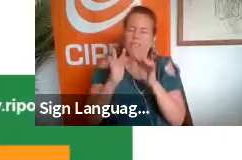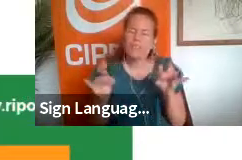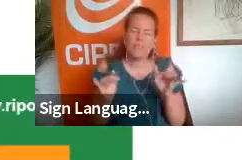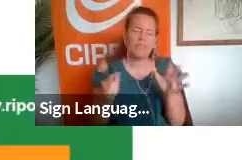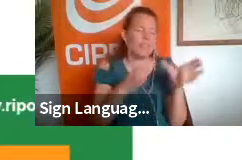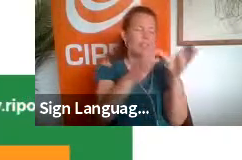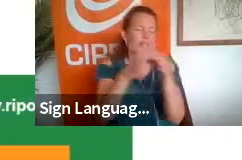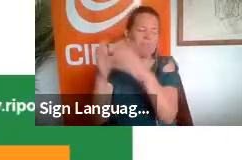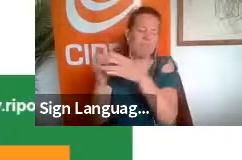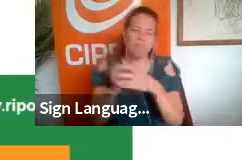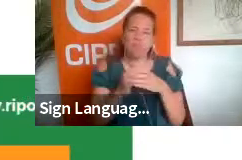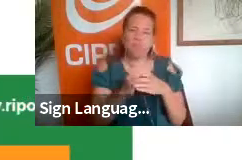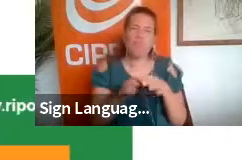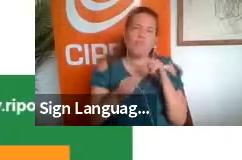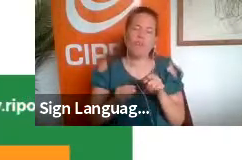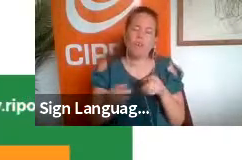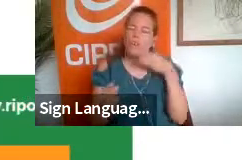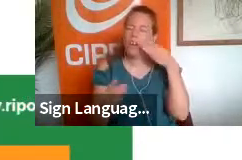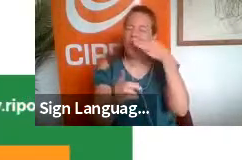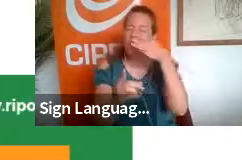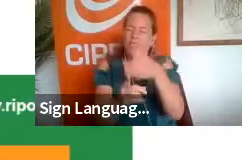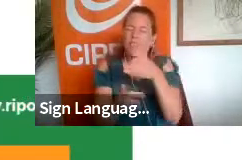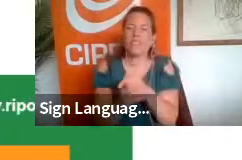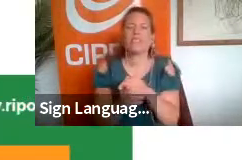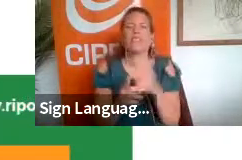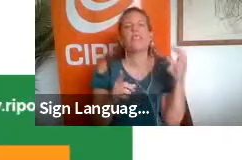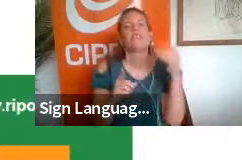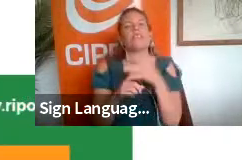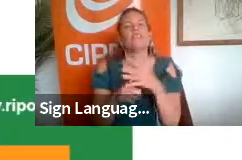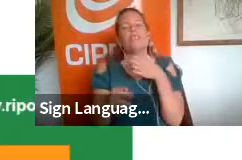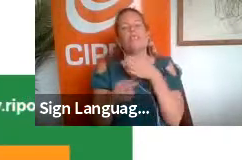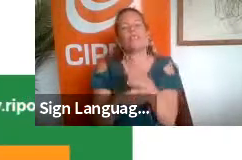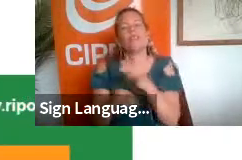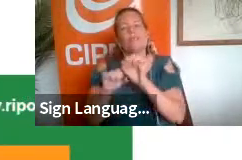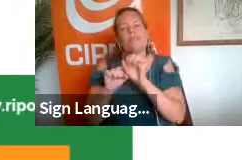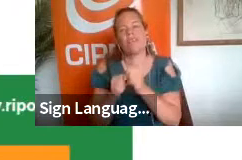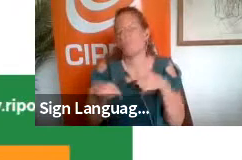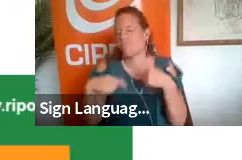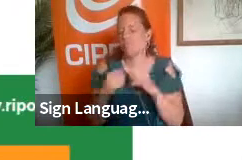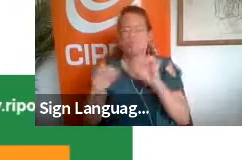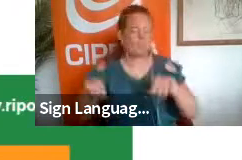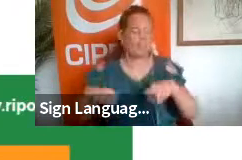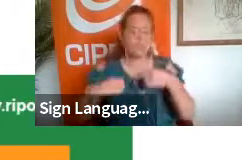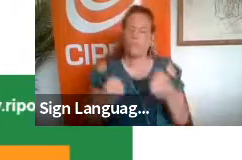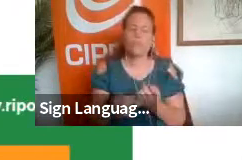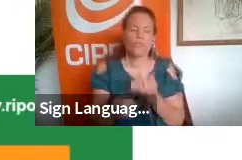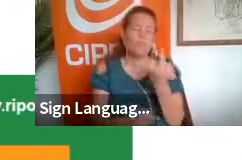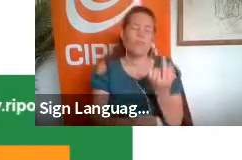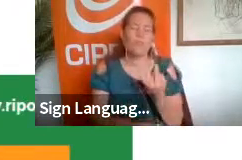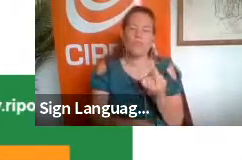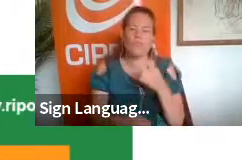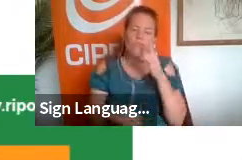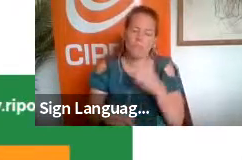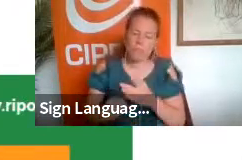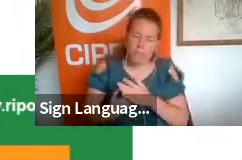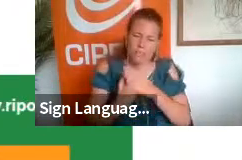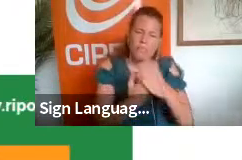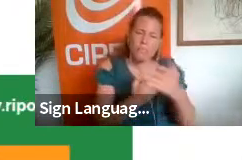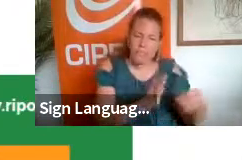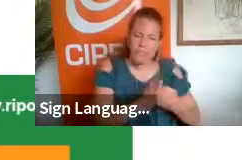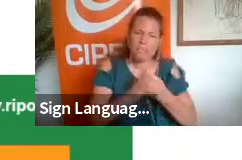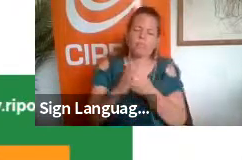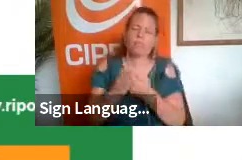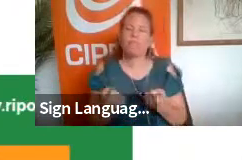digital rights violations, because we also recognize that we can't do this work on our own. We need to rely on each other's strength. So